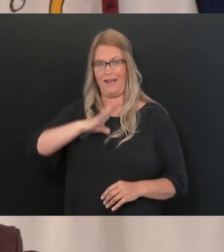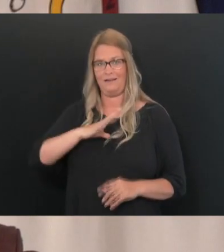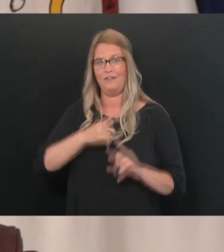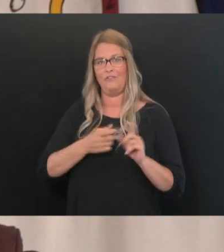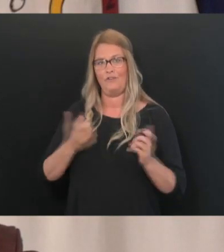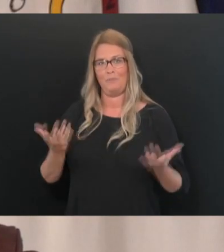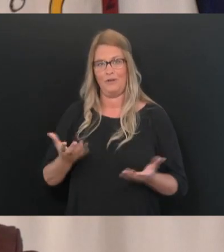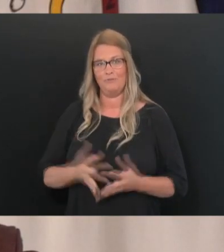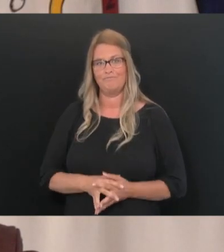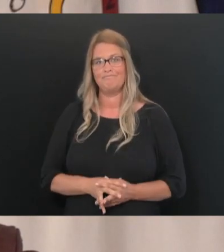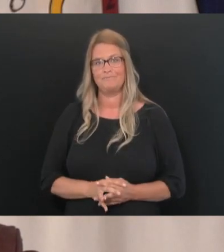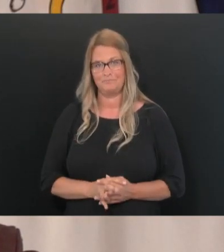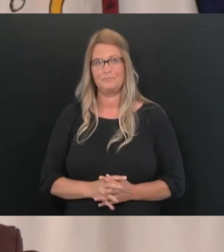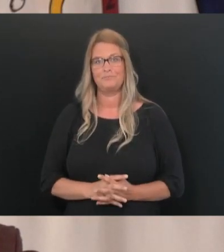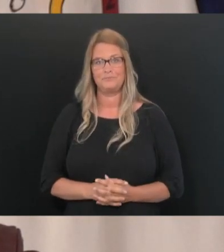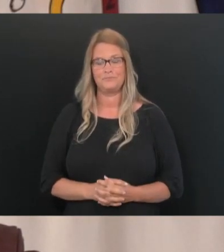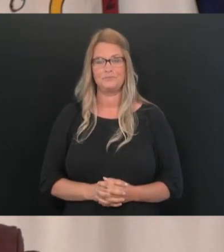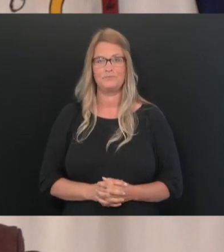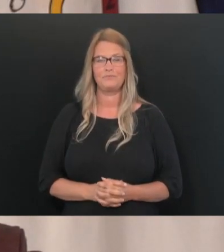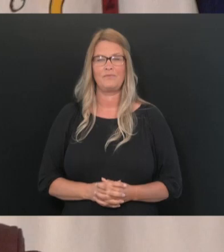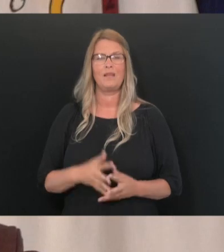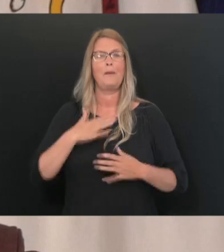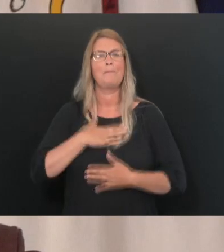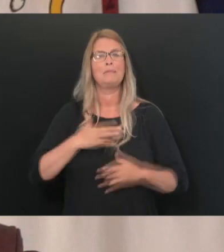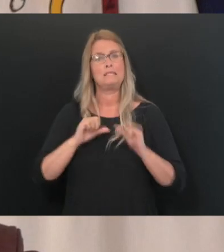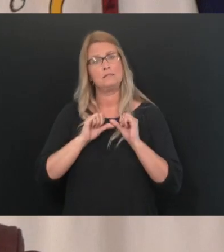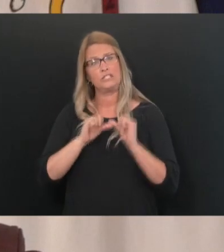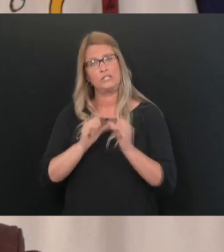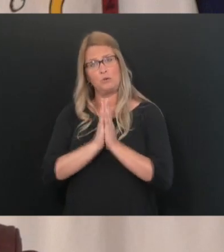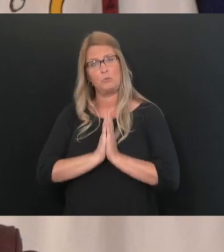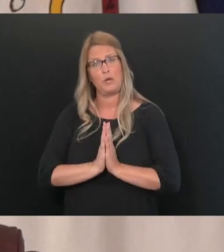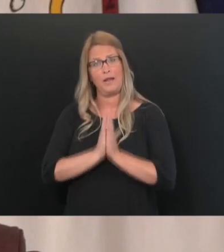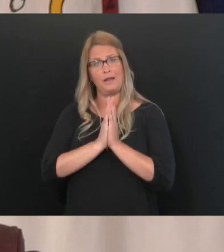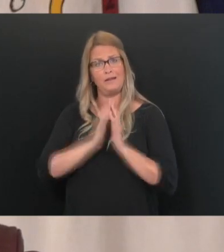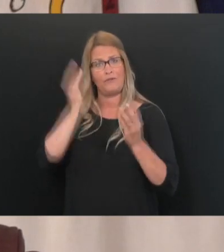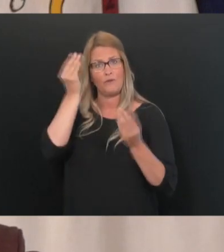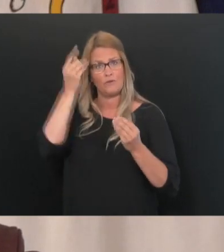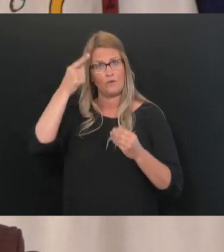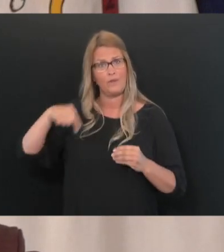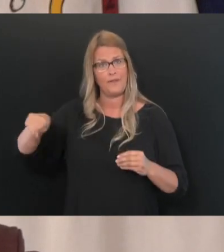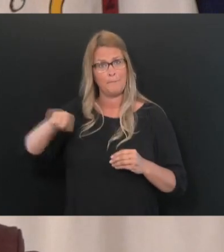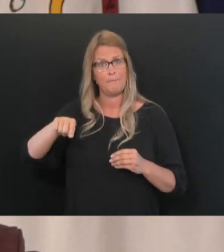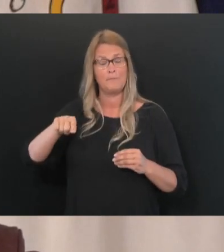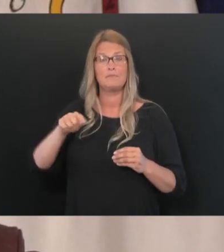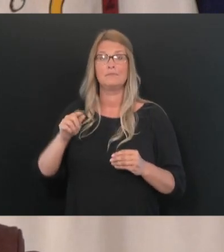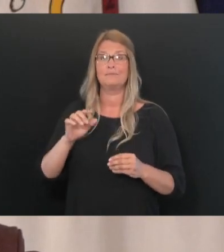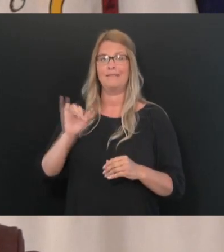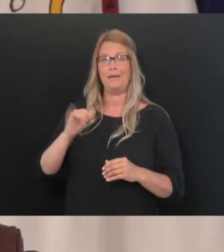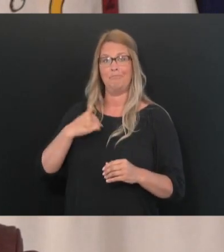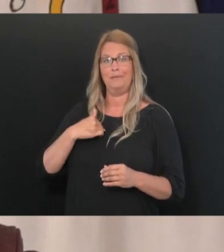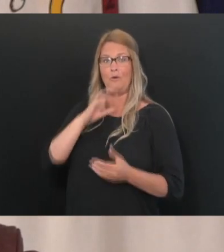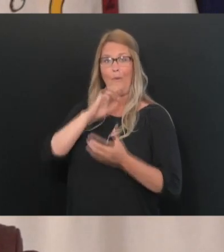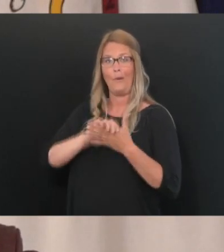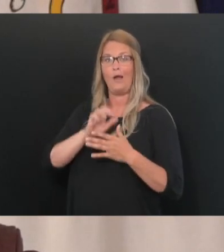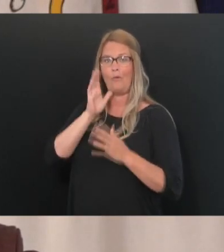County. Please remember these people in your thoughts and your prayers, as Kathy and I will, and